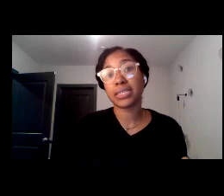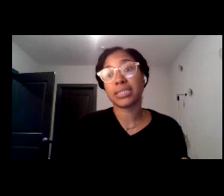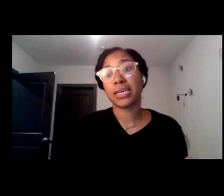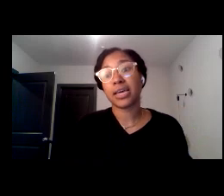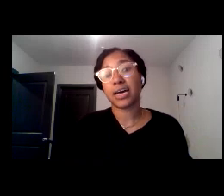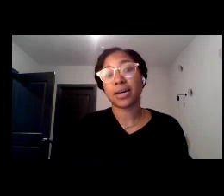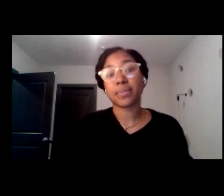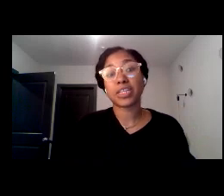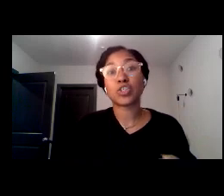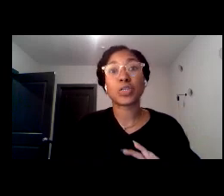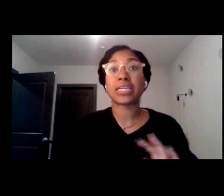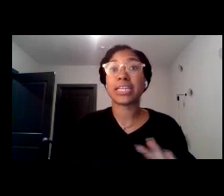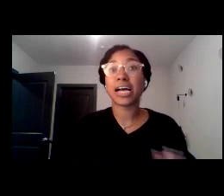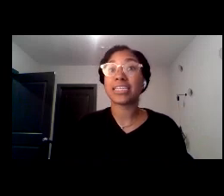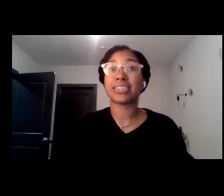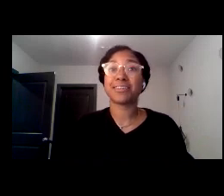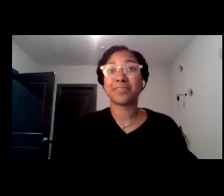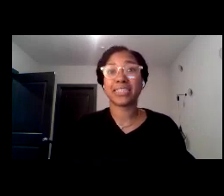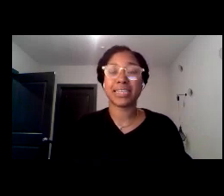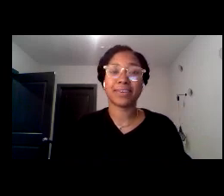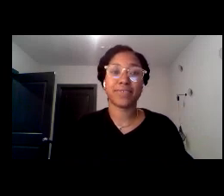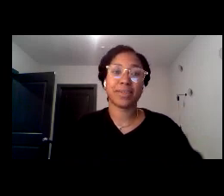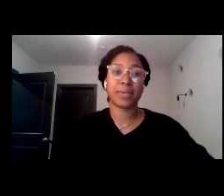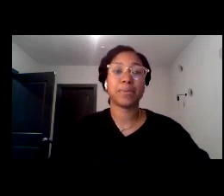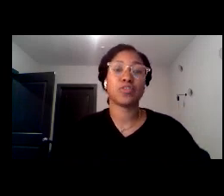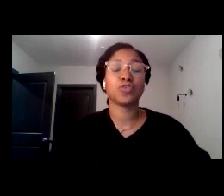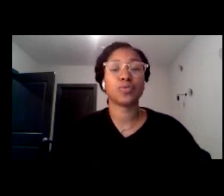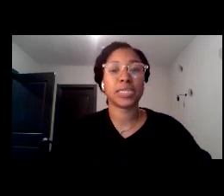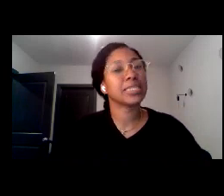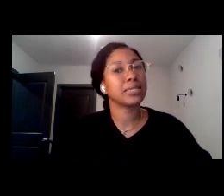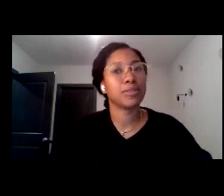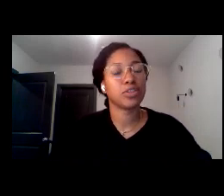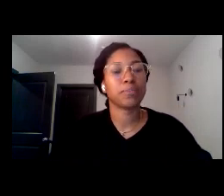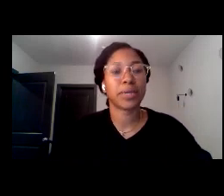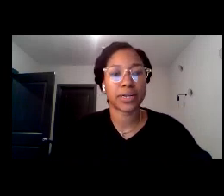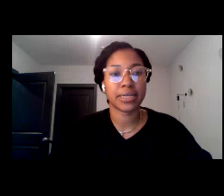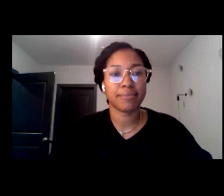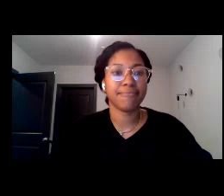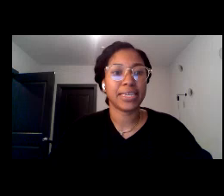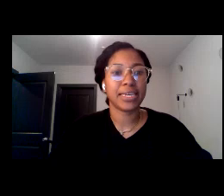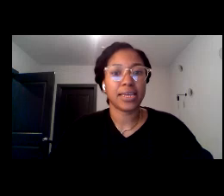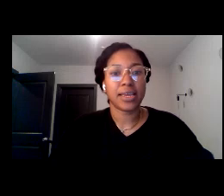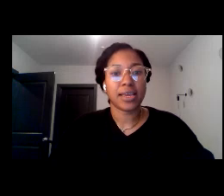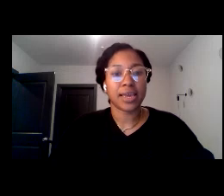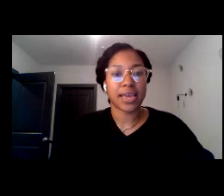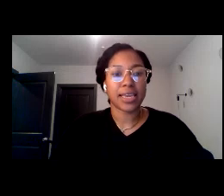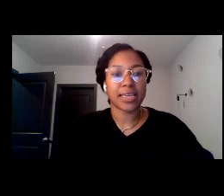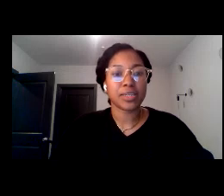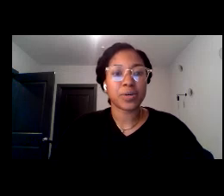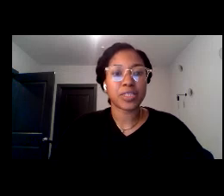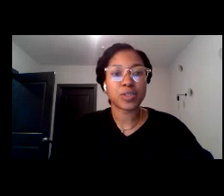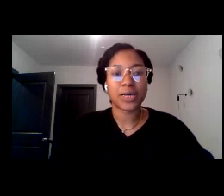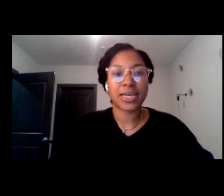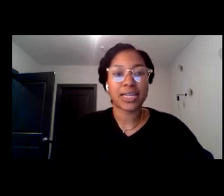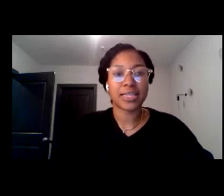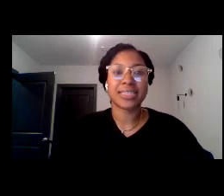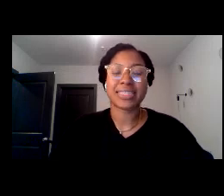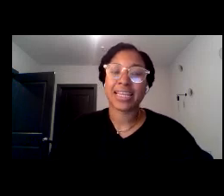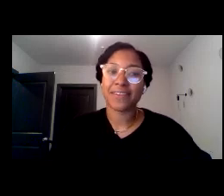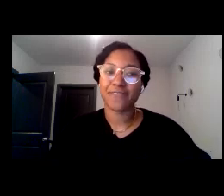be paused. They should not receive payments during a suspension period. And going